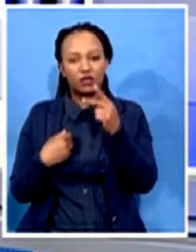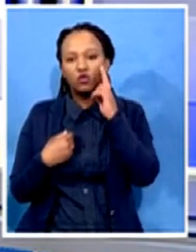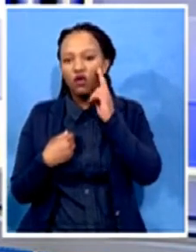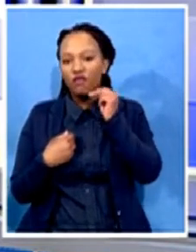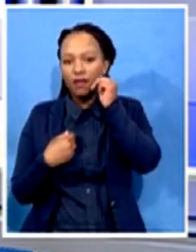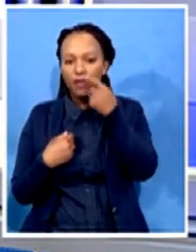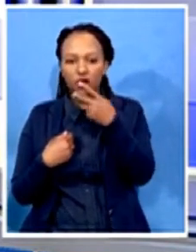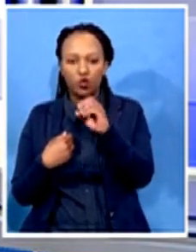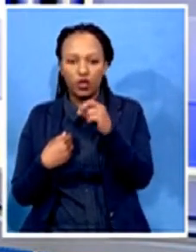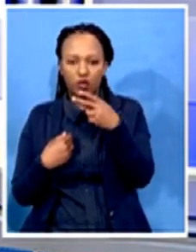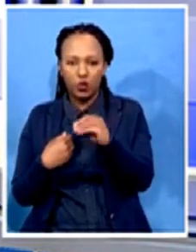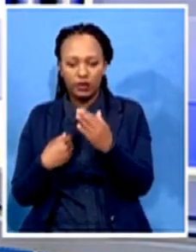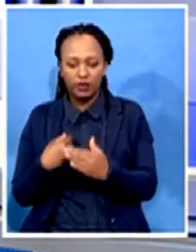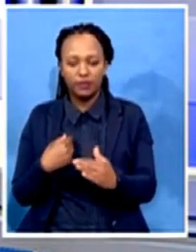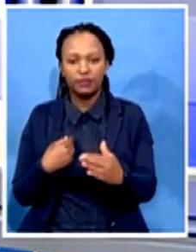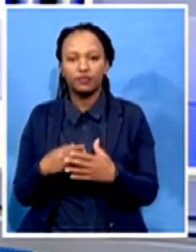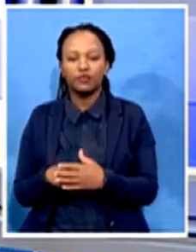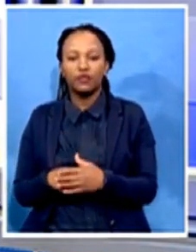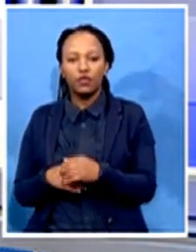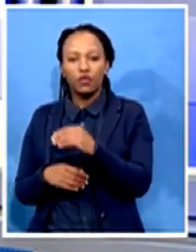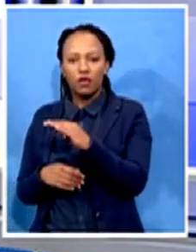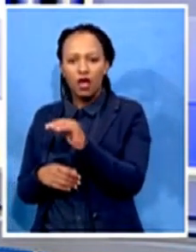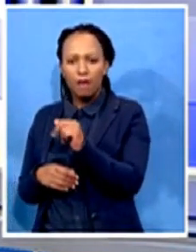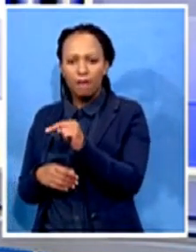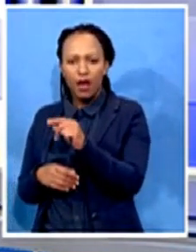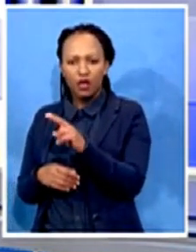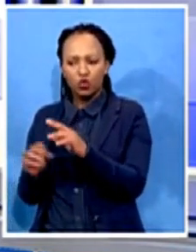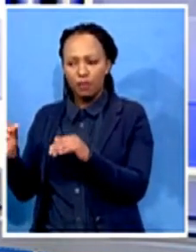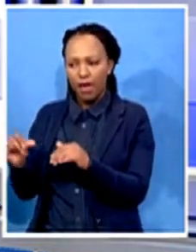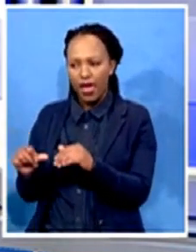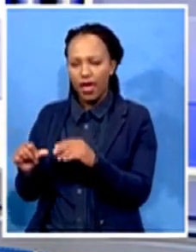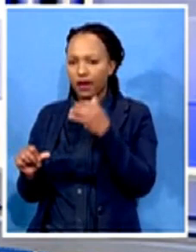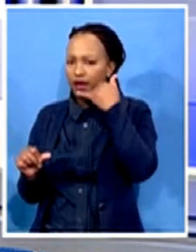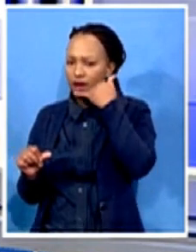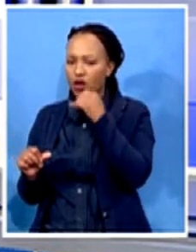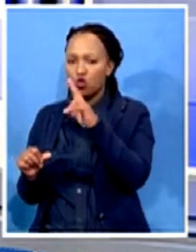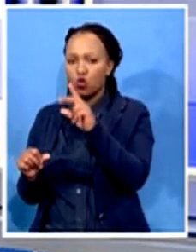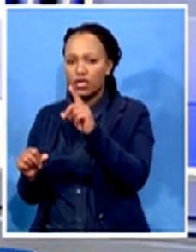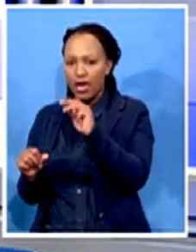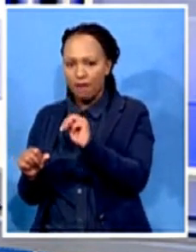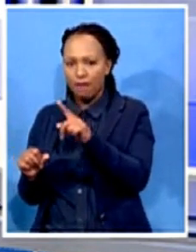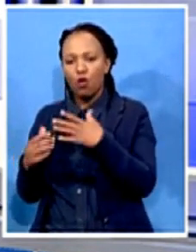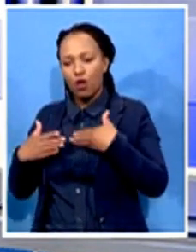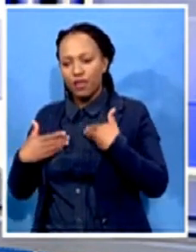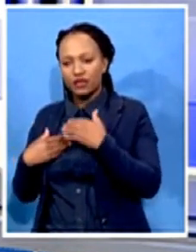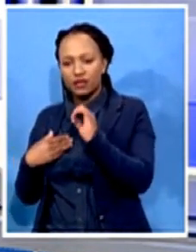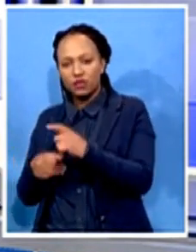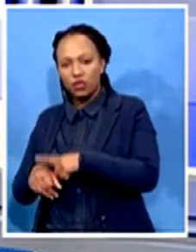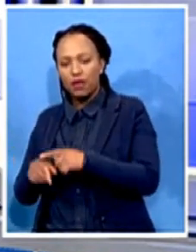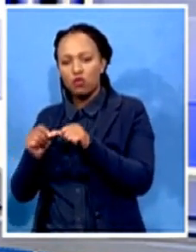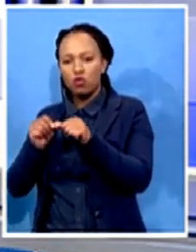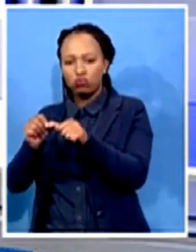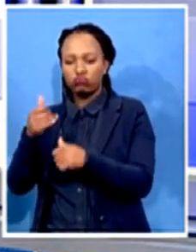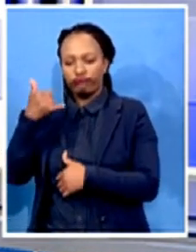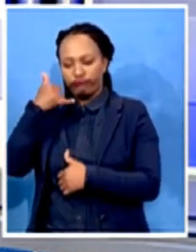Holomisa is back with us from the UDM. Sir, we do appreciate you staying on the line for us. We do apologize for keeping you